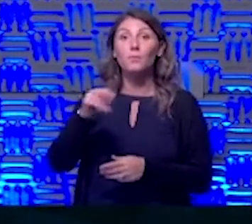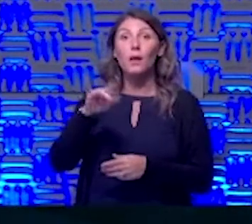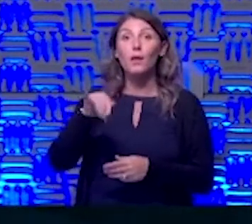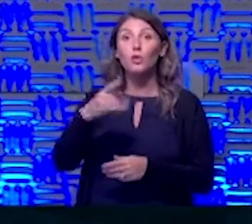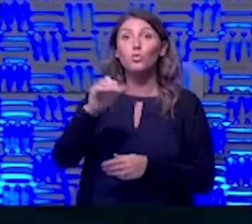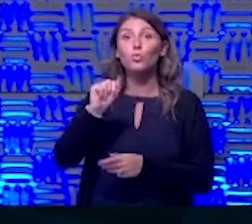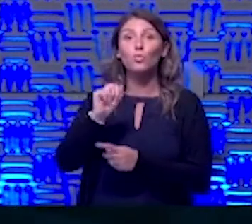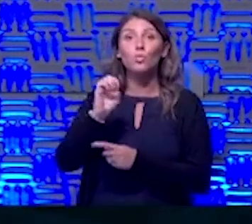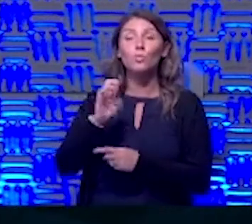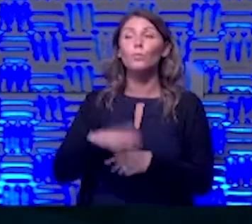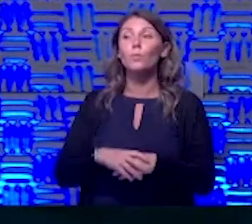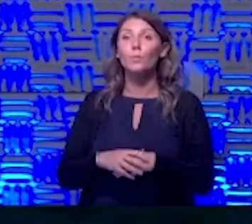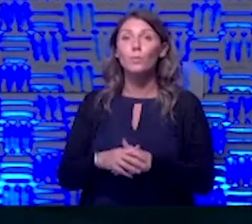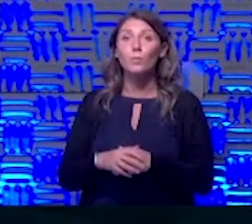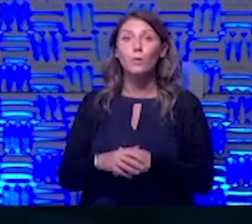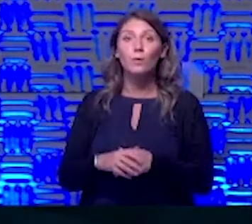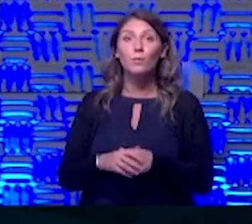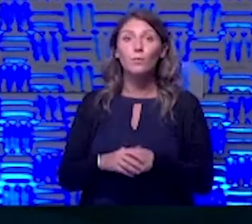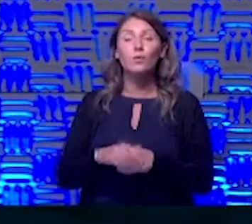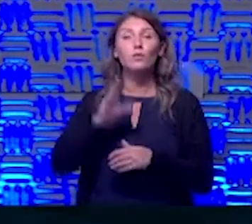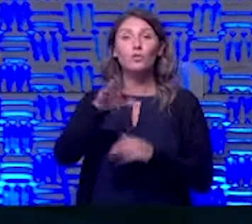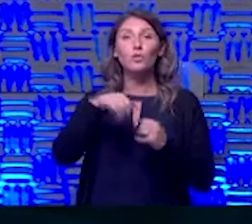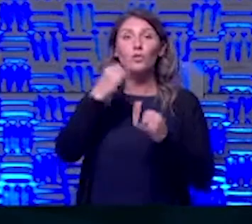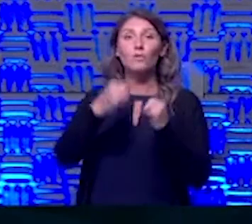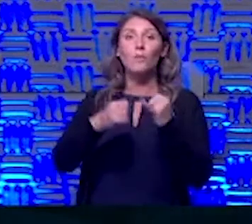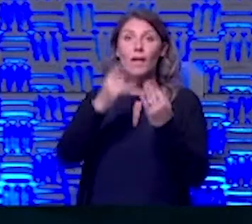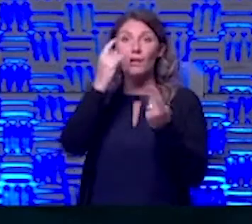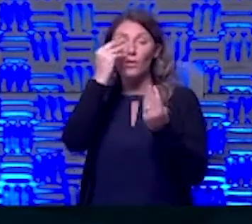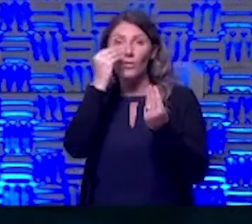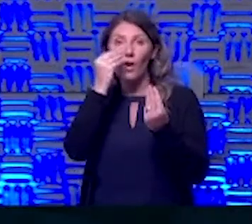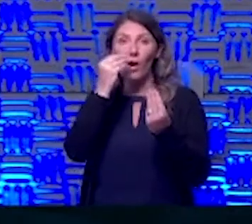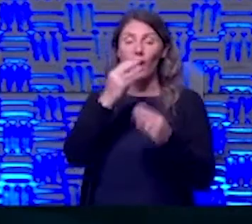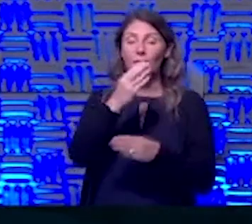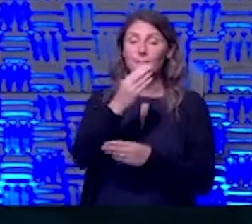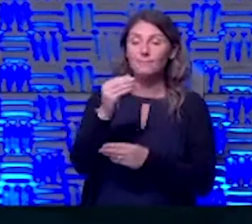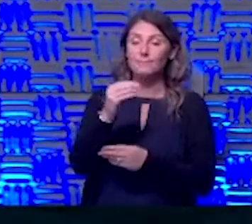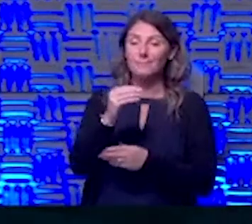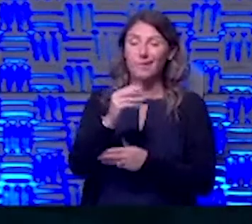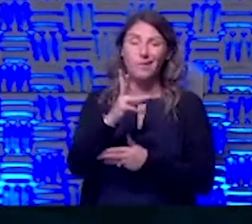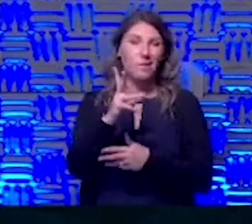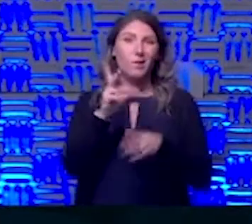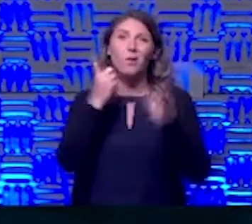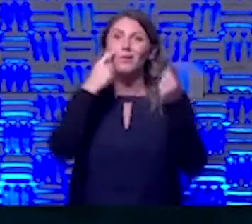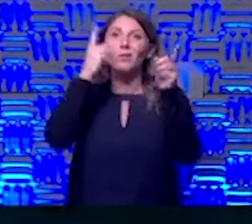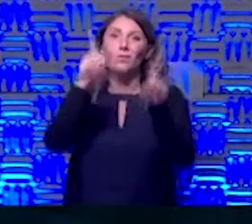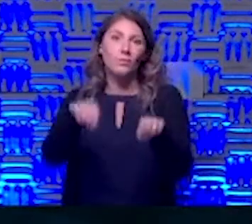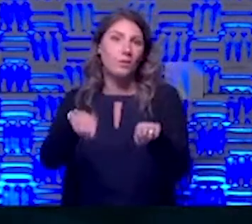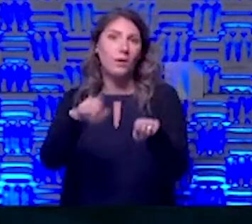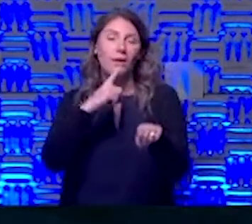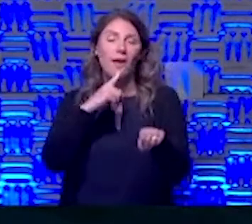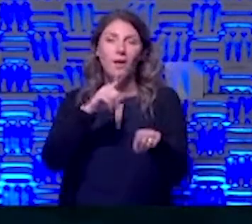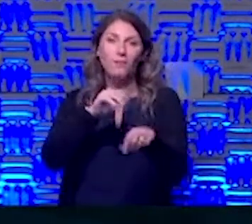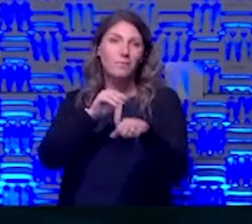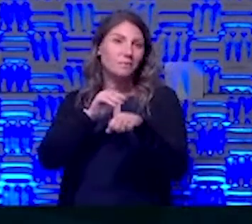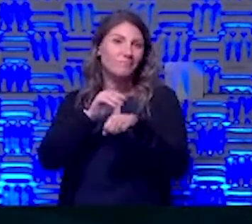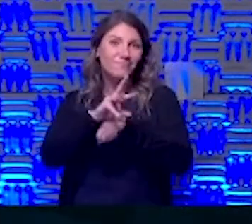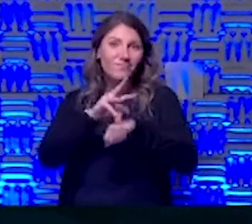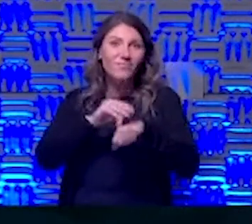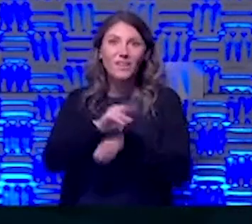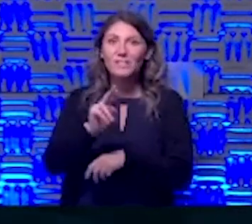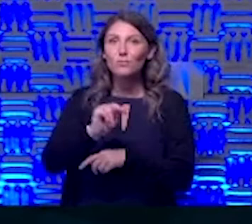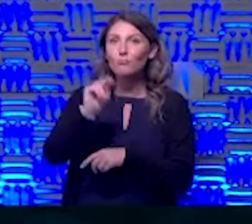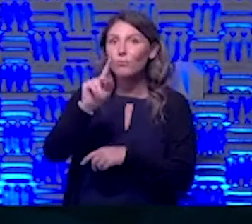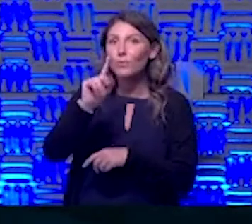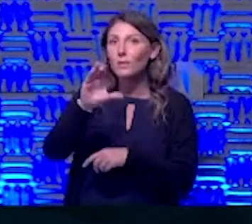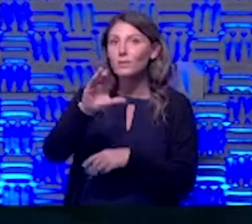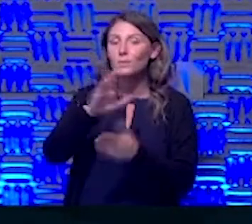thoughts? Yeah, I'm with everybody else too. I've been advising the North Kansas City School District here as well. I do